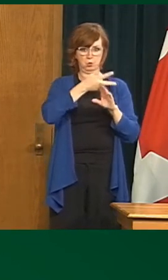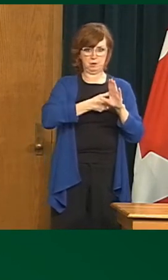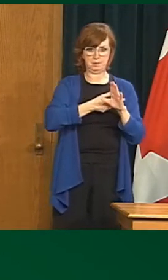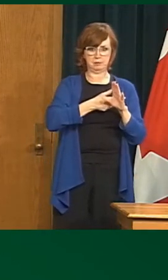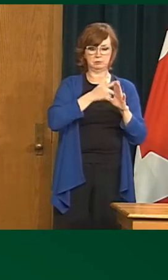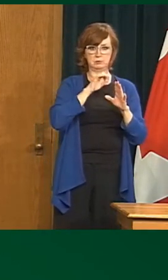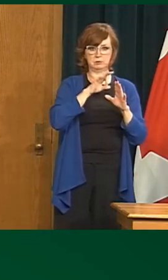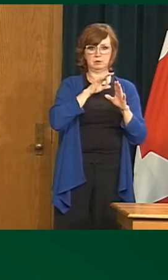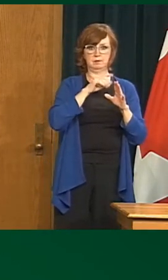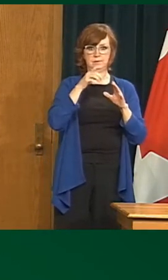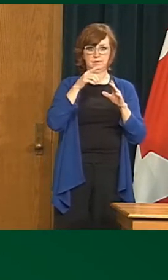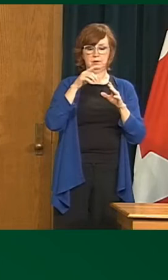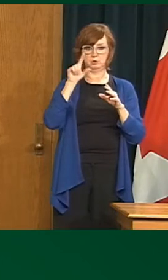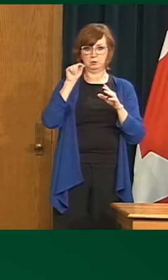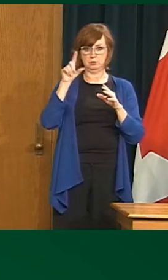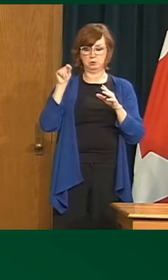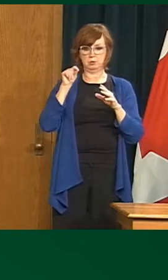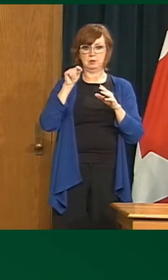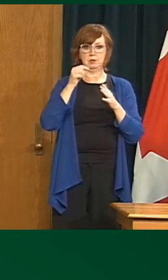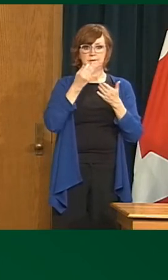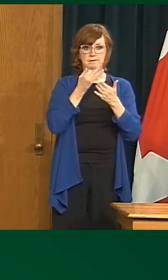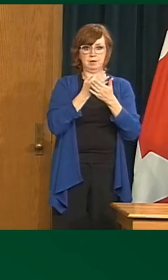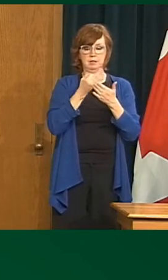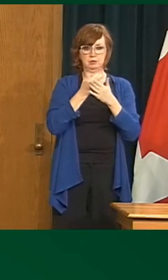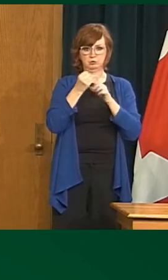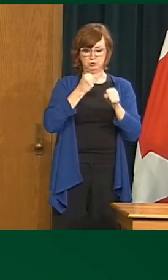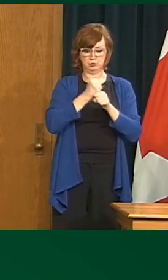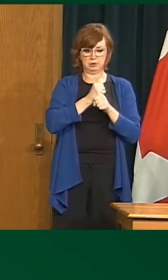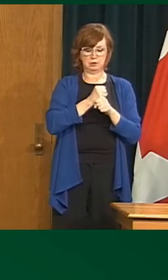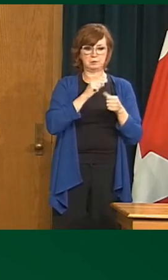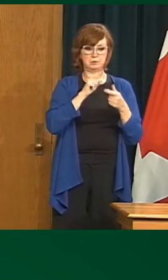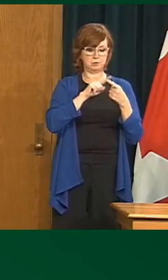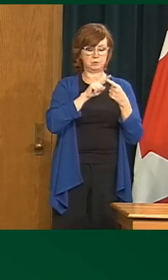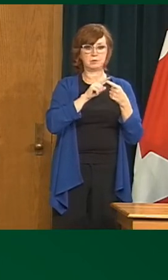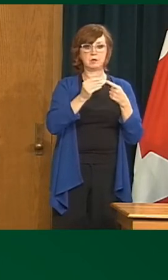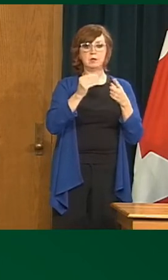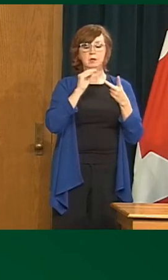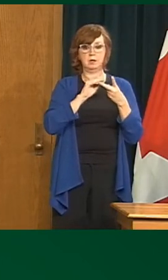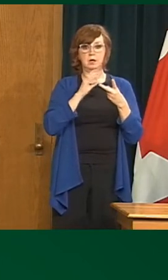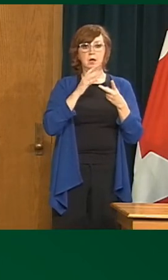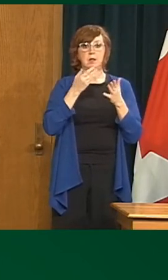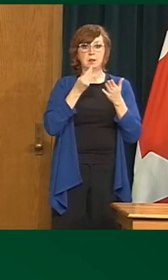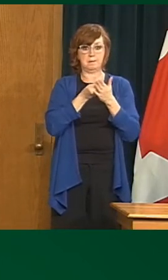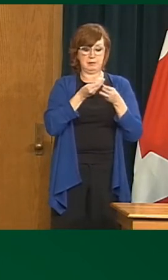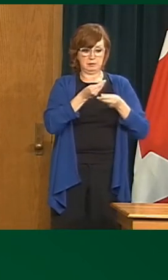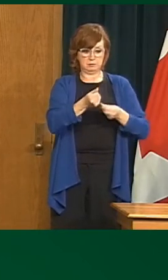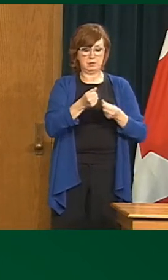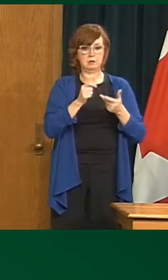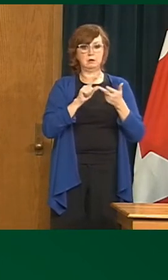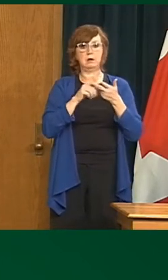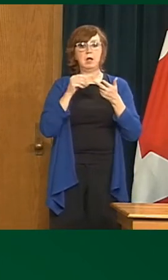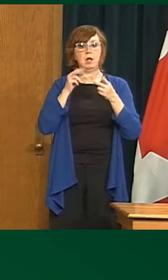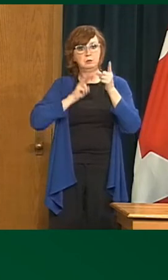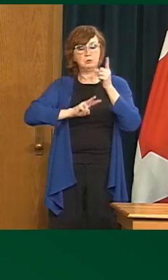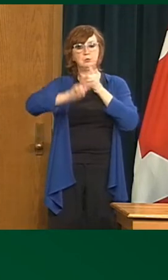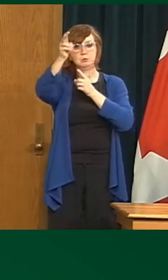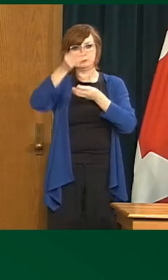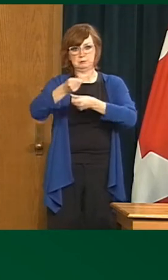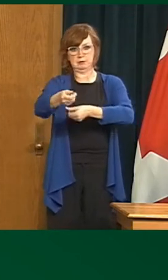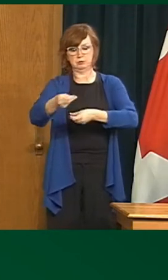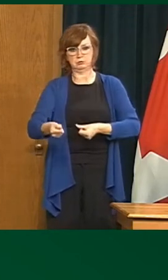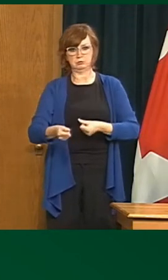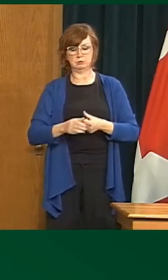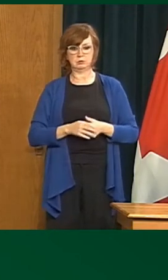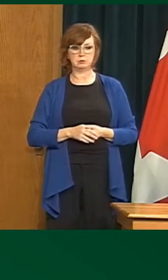well as the revenue that the province has received to date, as well as the projections for the rest of the year. So in our preference is to go